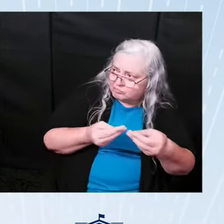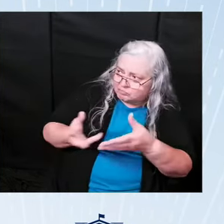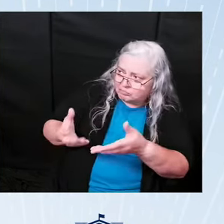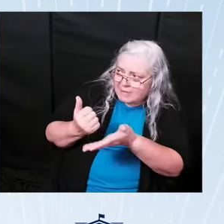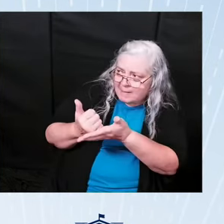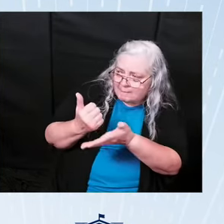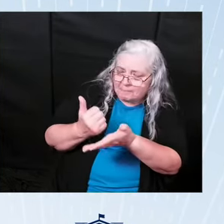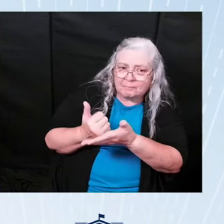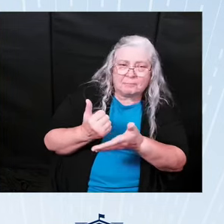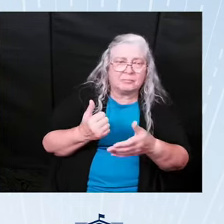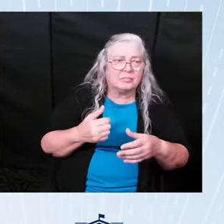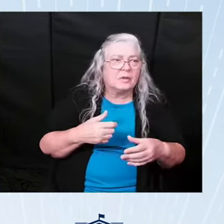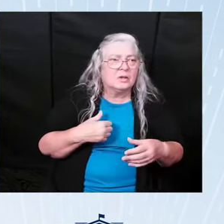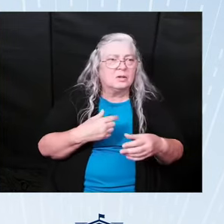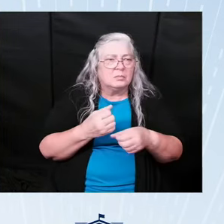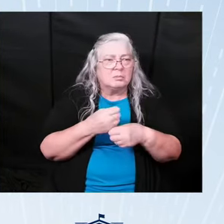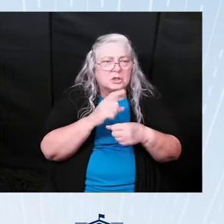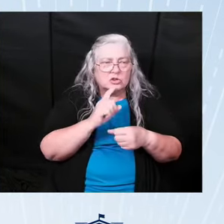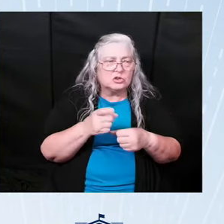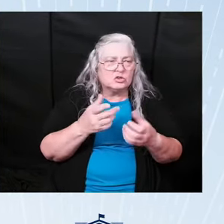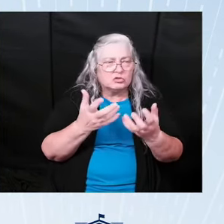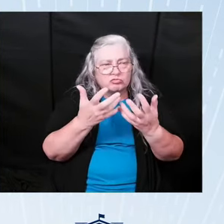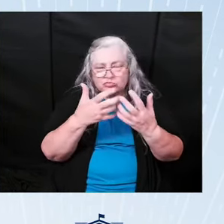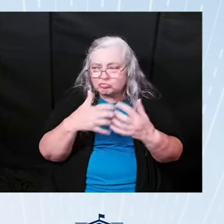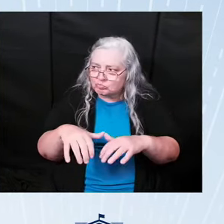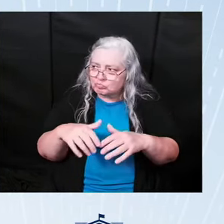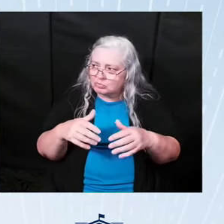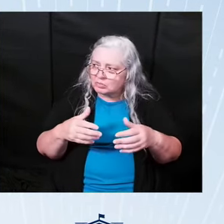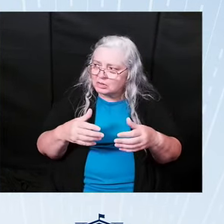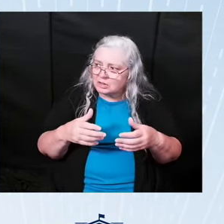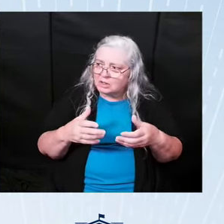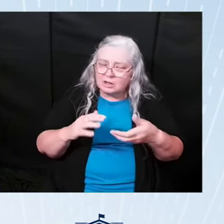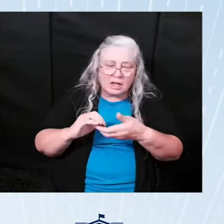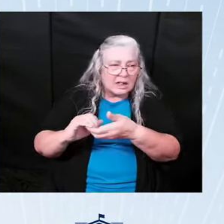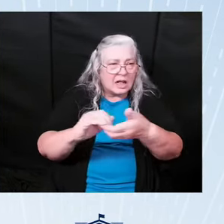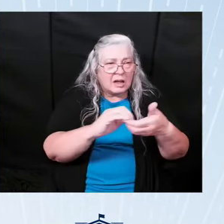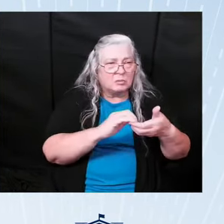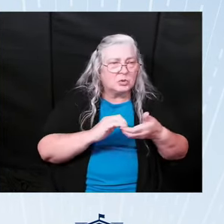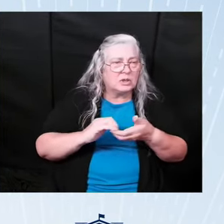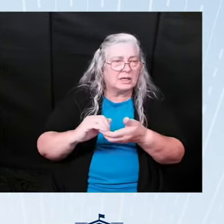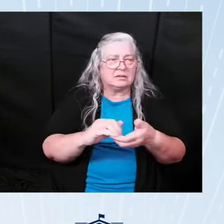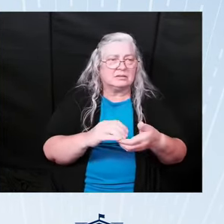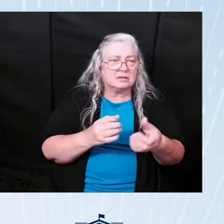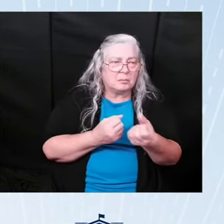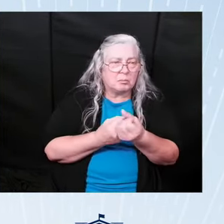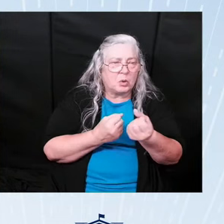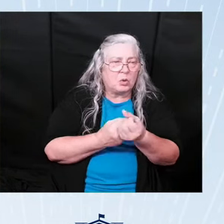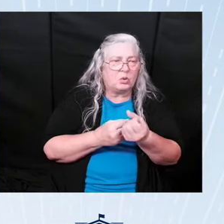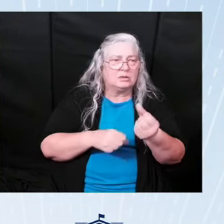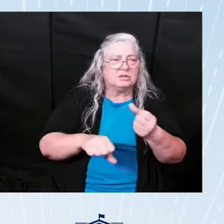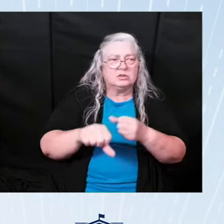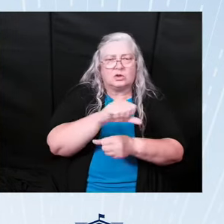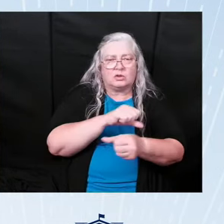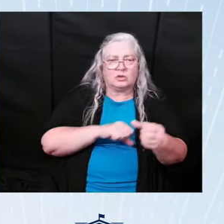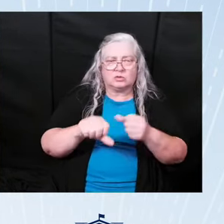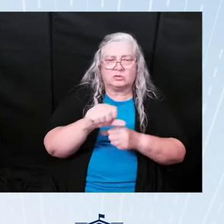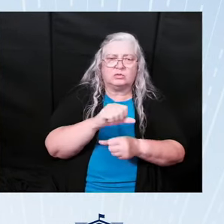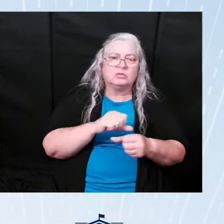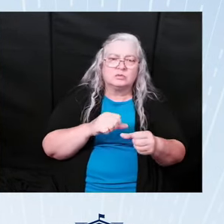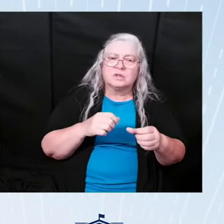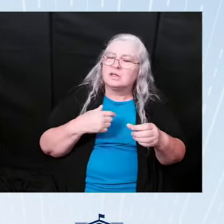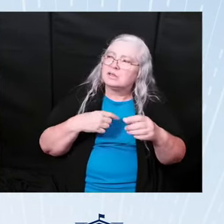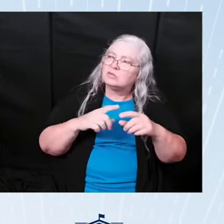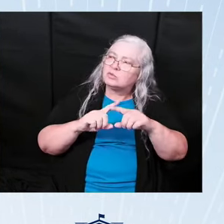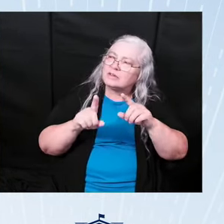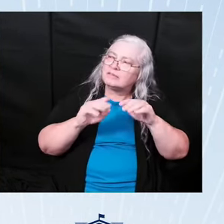what we have, but we're also looking forward to collaborating at the different levels of government that folks are working at. And here's